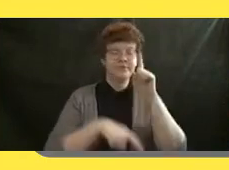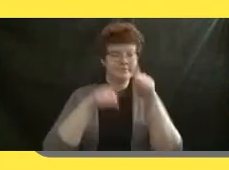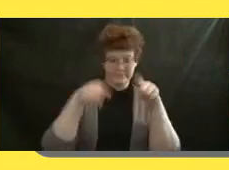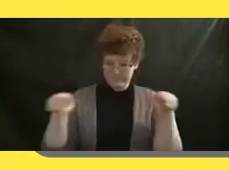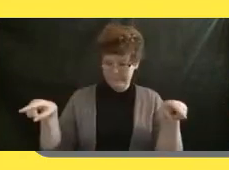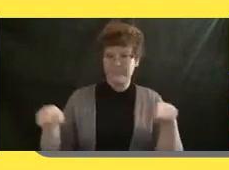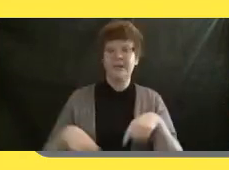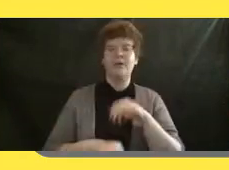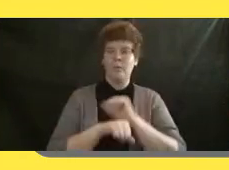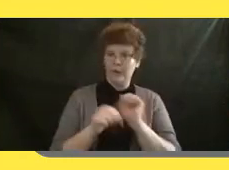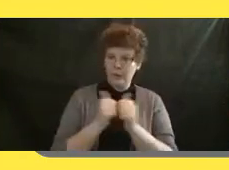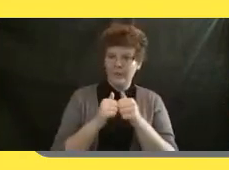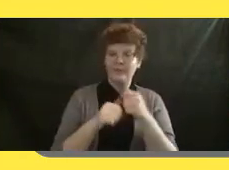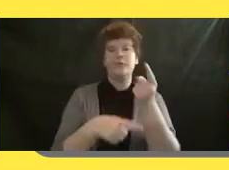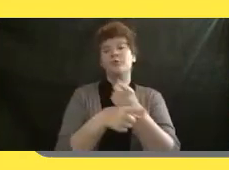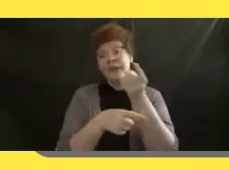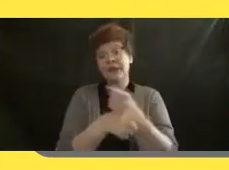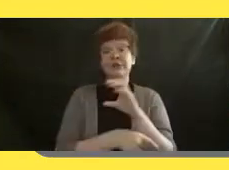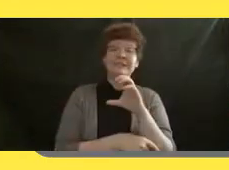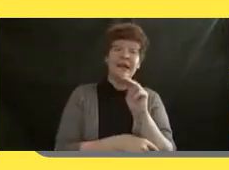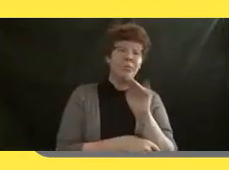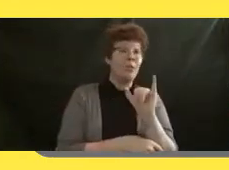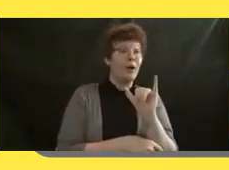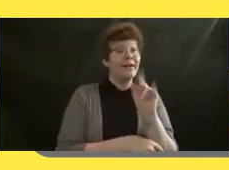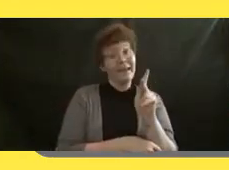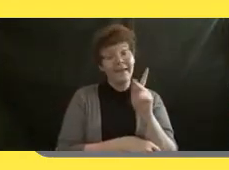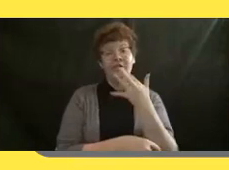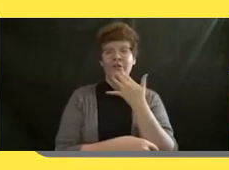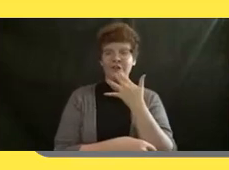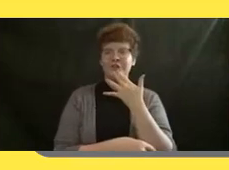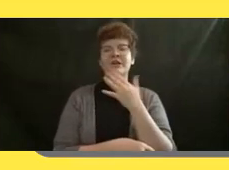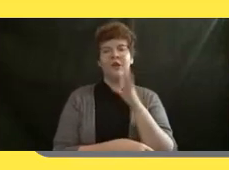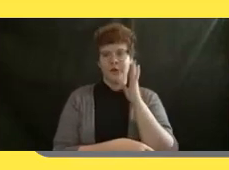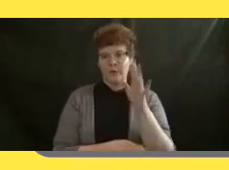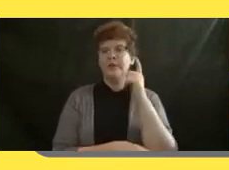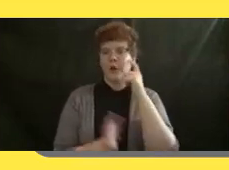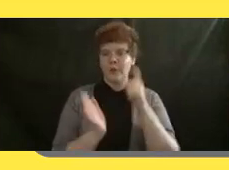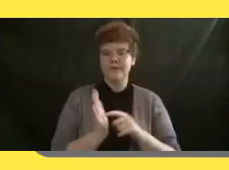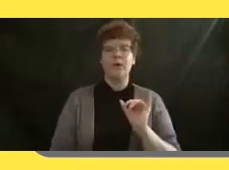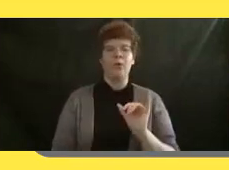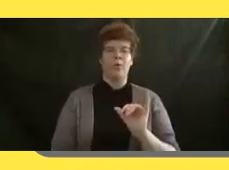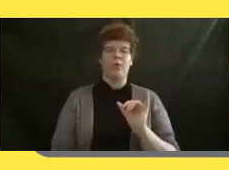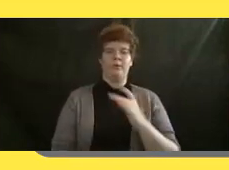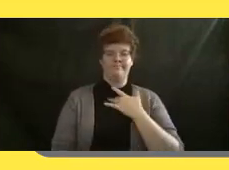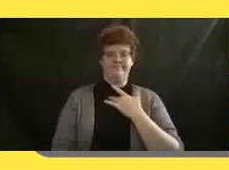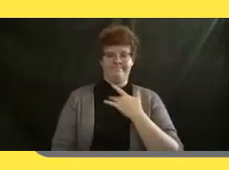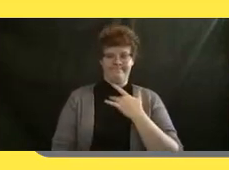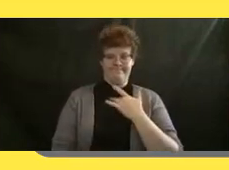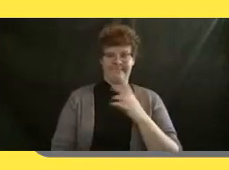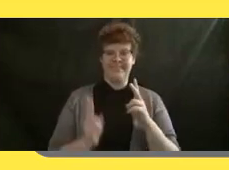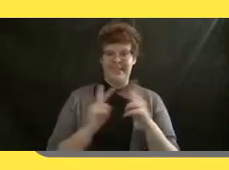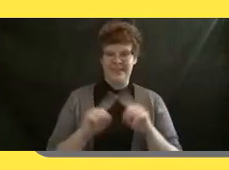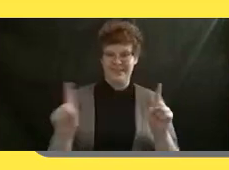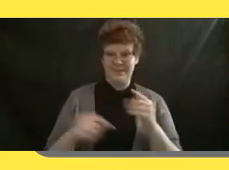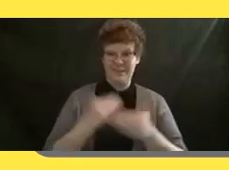regular, you know, colors, CMYK, then it's unique. It's a very different process. What I can also